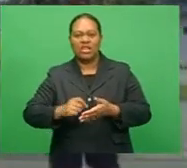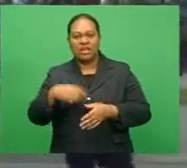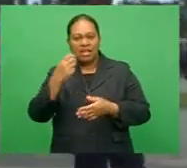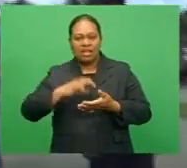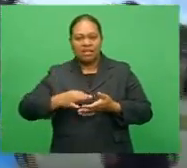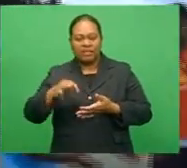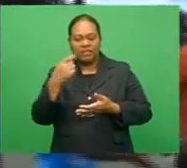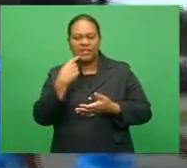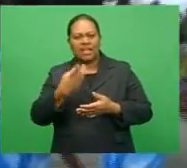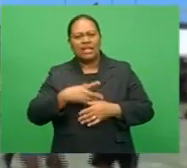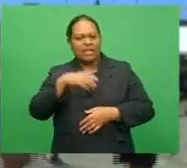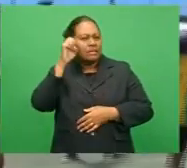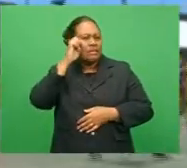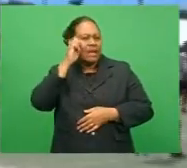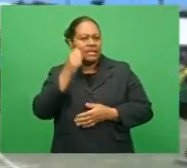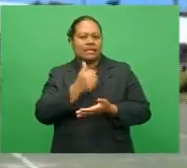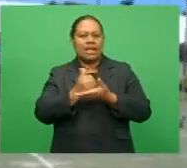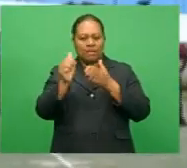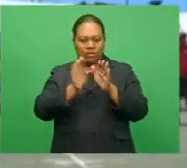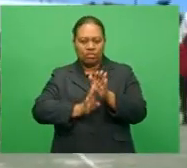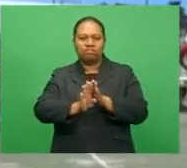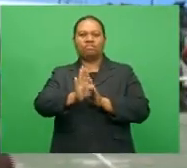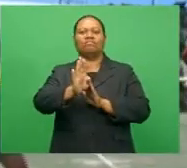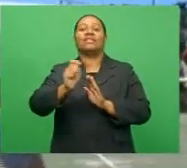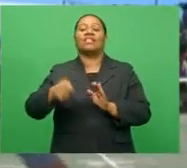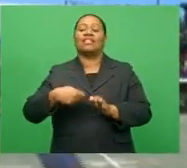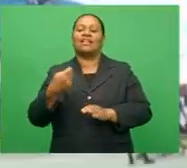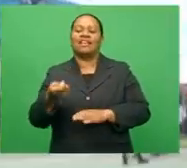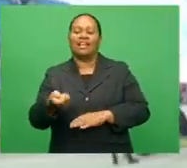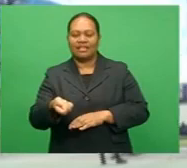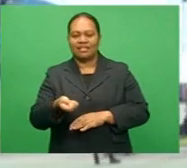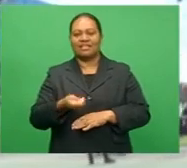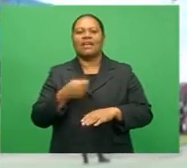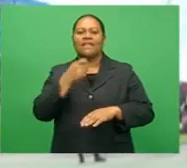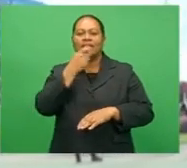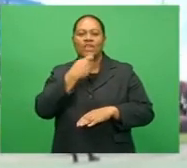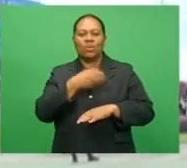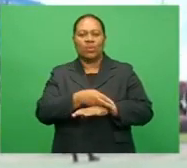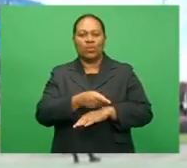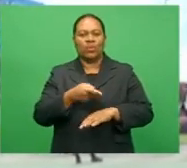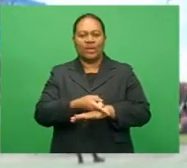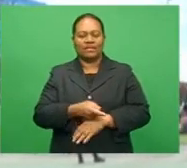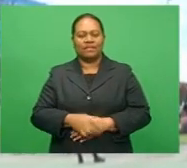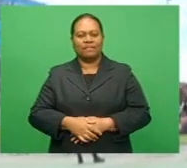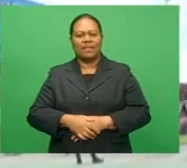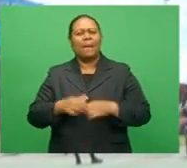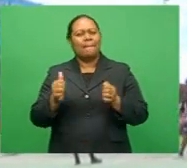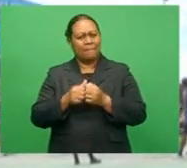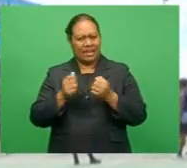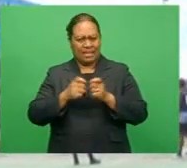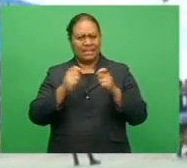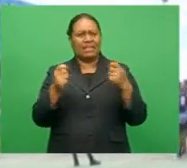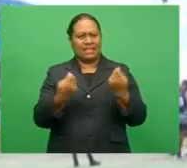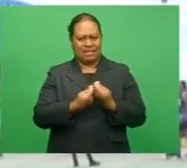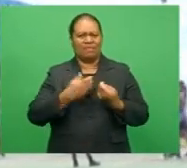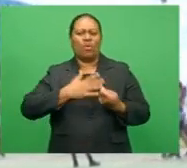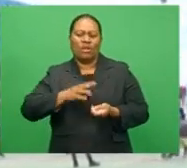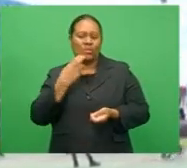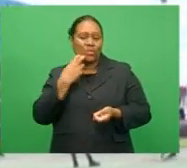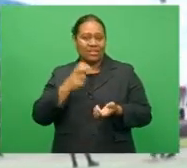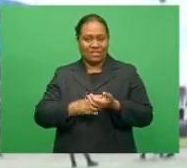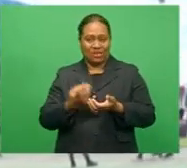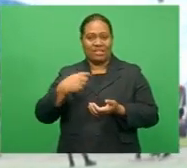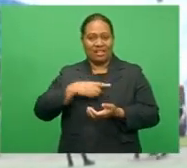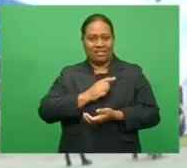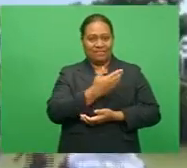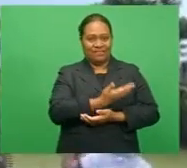they're expecting the number of teams to increase in the next few weeks. So there's a lot of teams that are still wanting to register with us. So